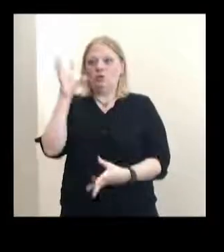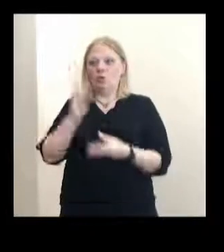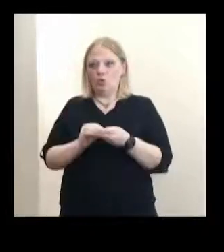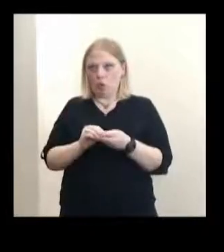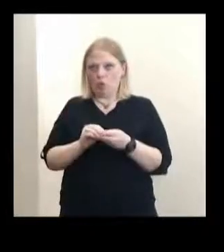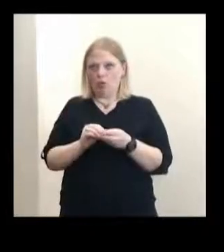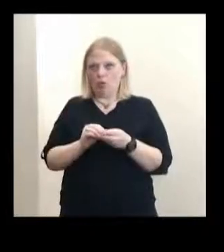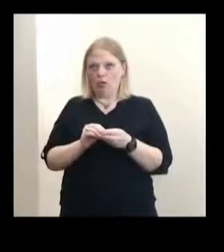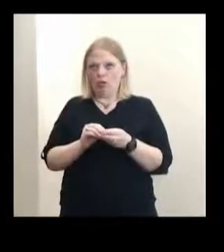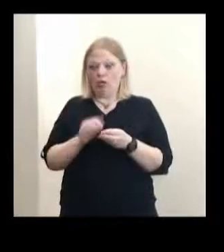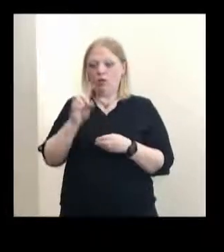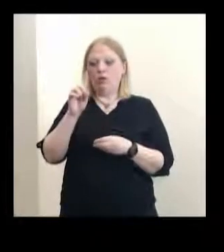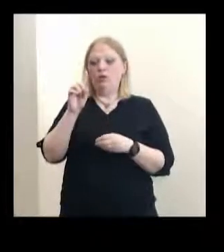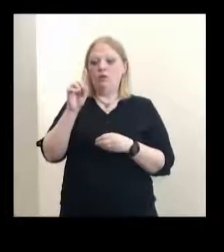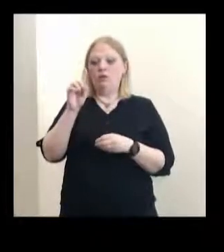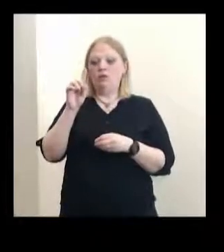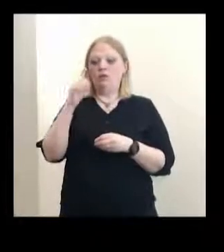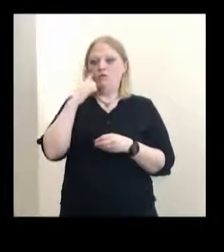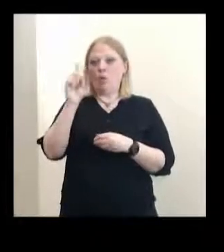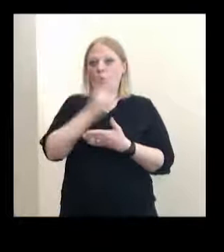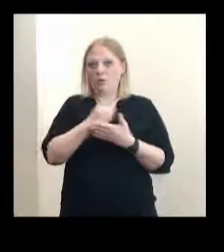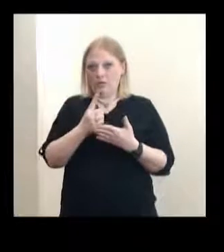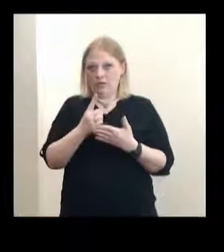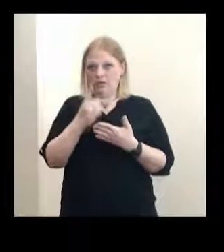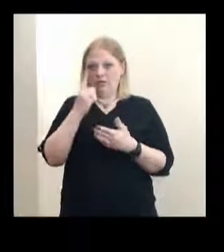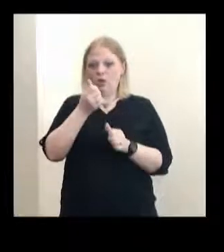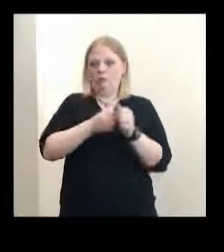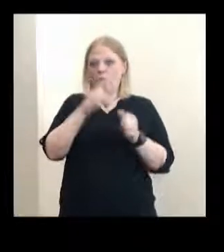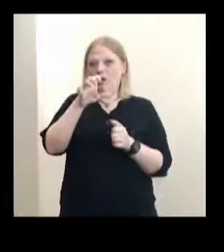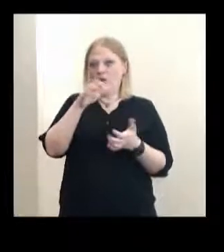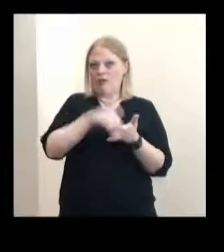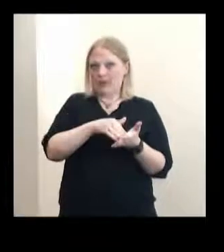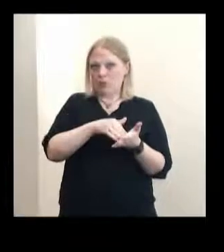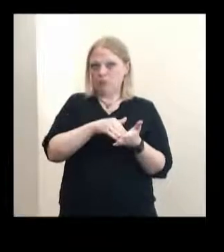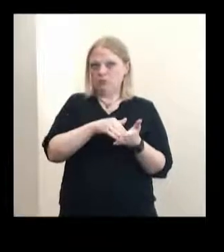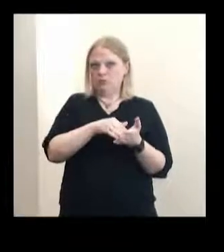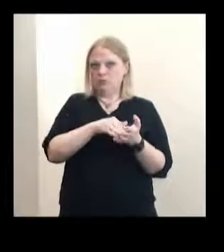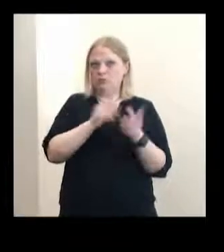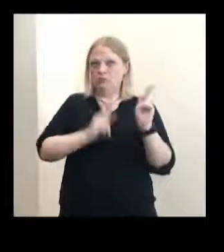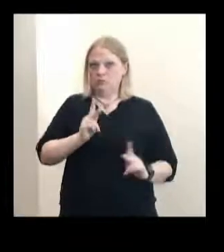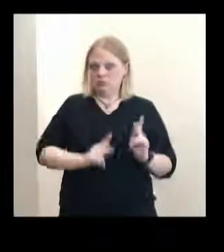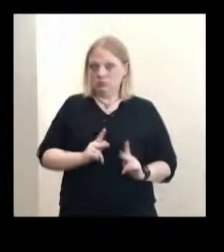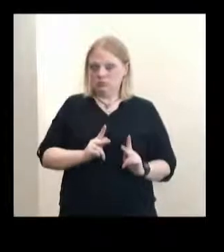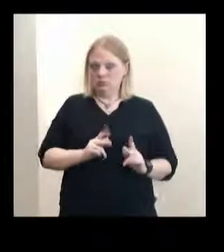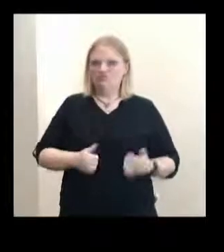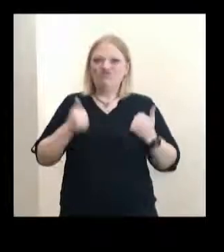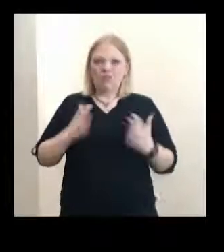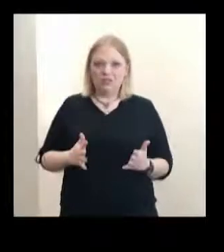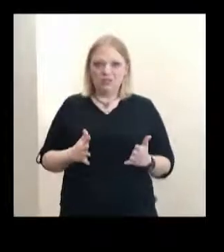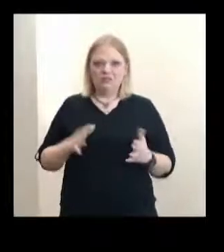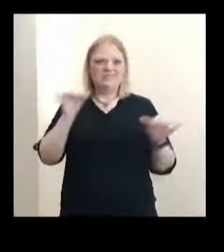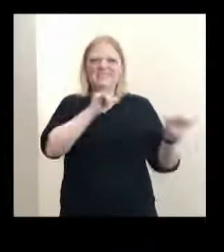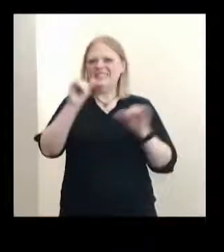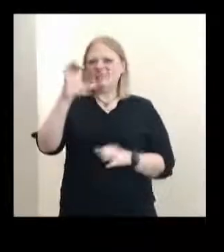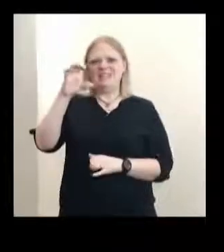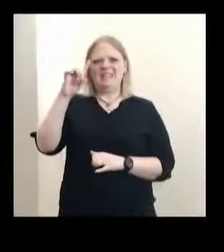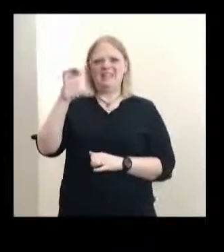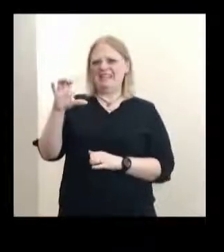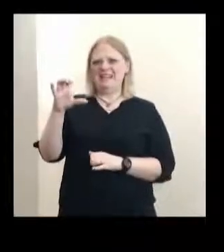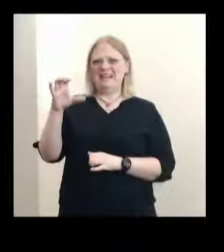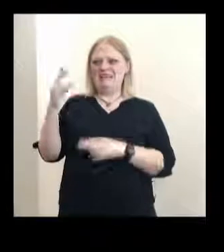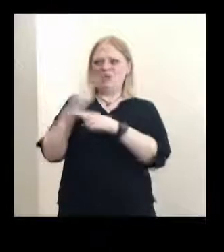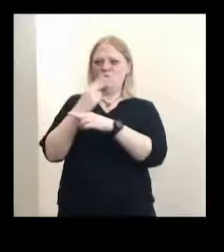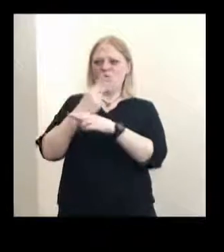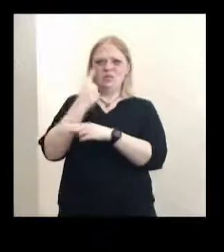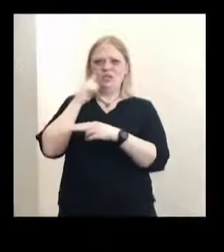per 100,000 residents, which is also a standard the CDC uses in determining an area of high transmission. And as you will see,